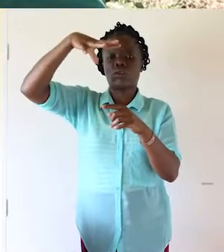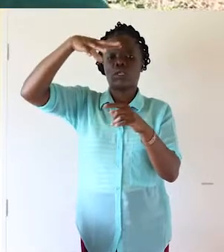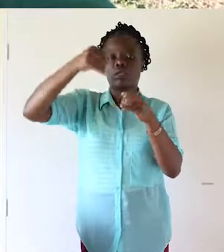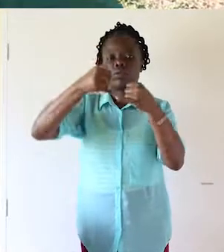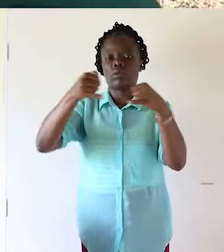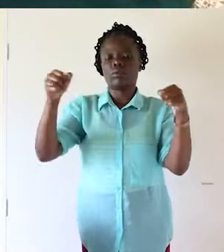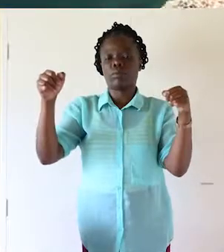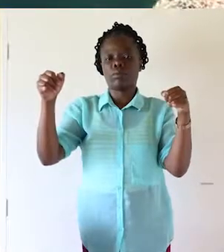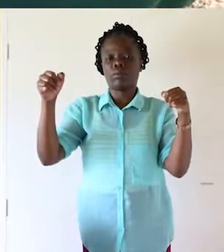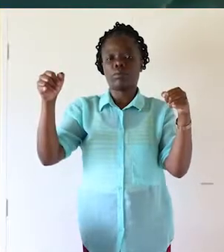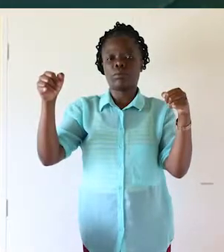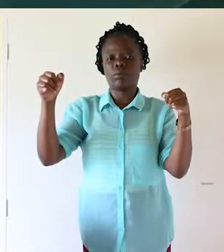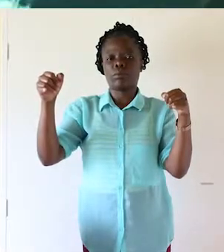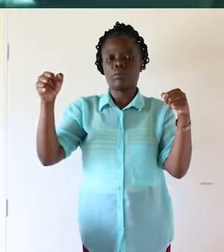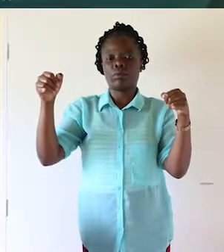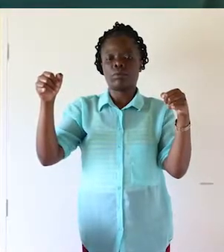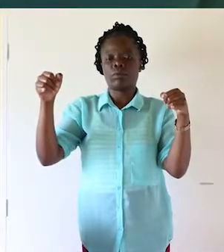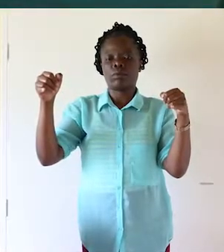drill.